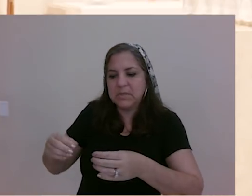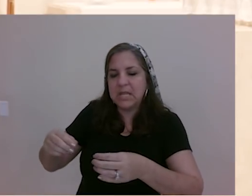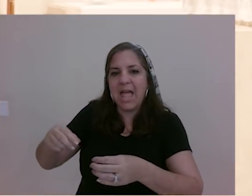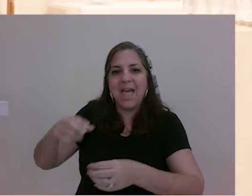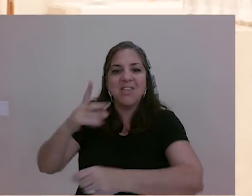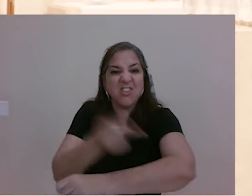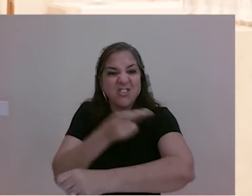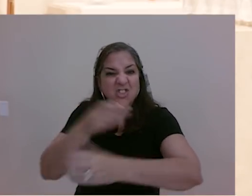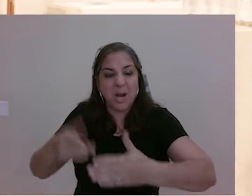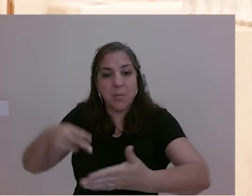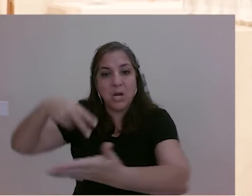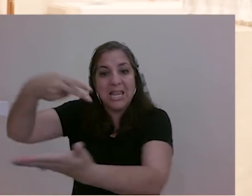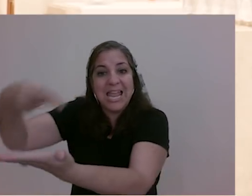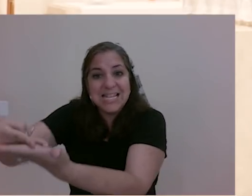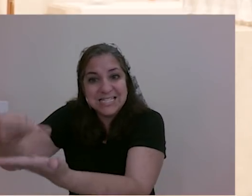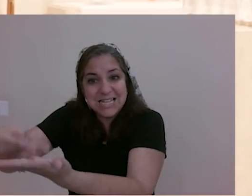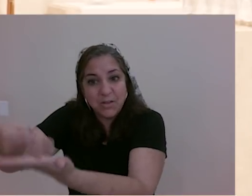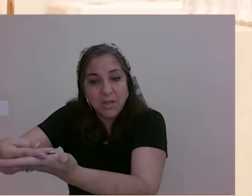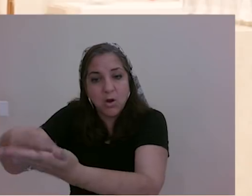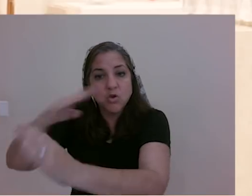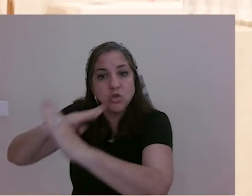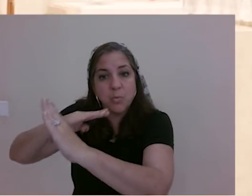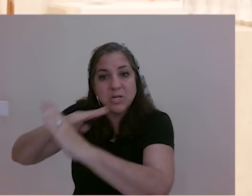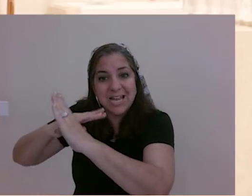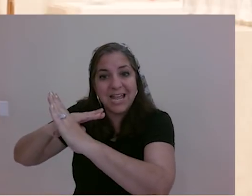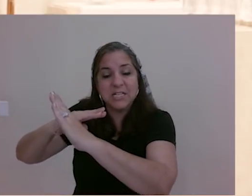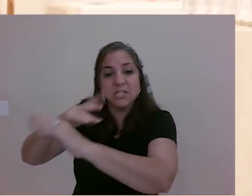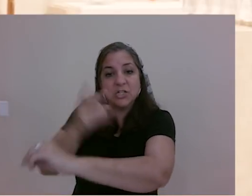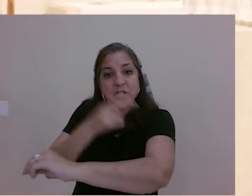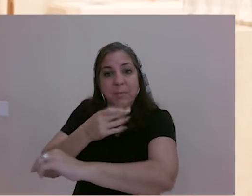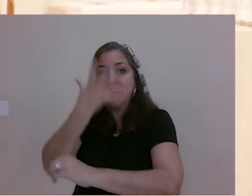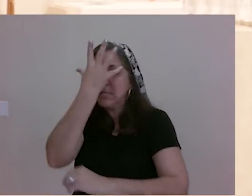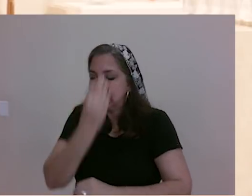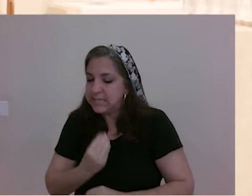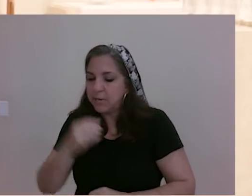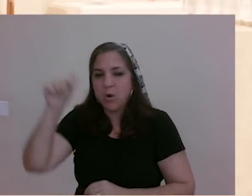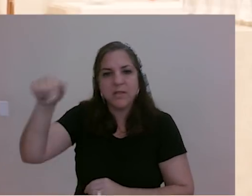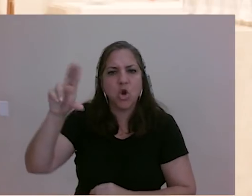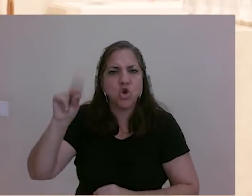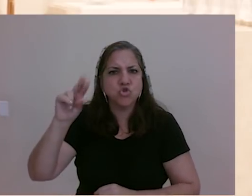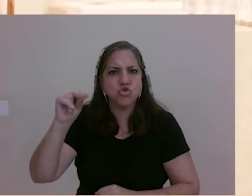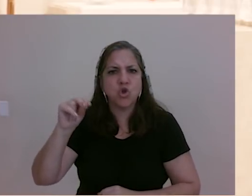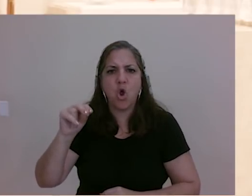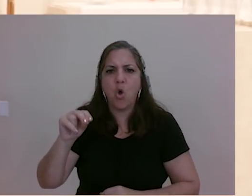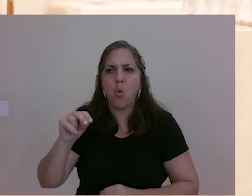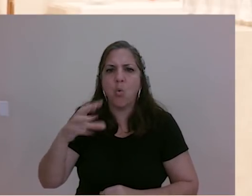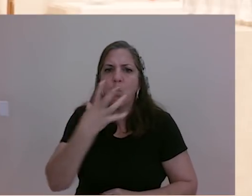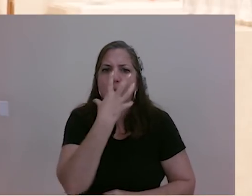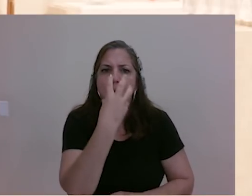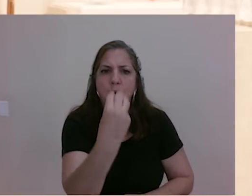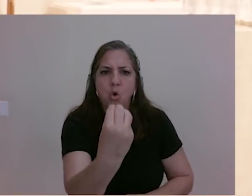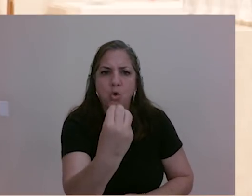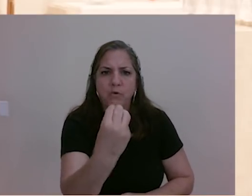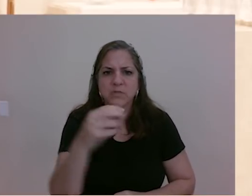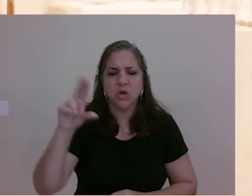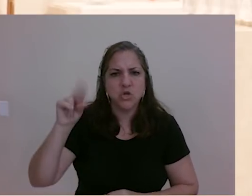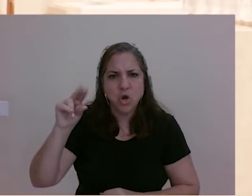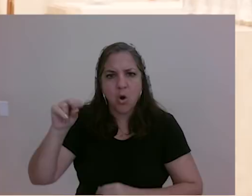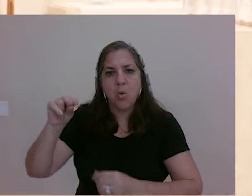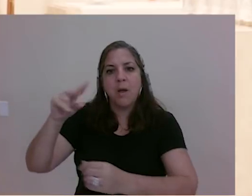wolves. The shepherd is the entry control point. Nobody can get in. No wolves can get in. We know how